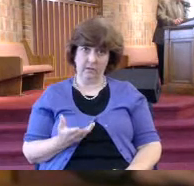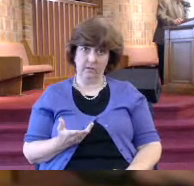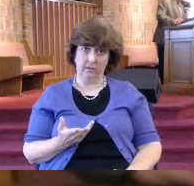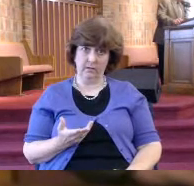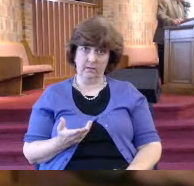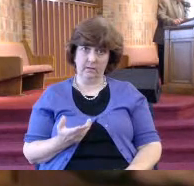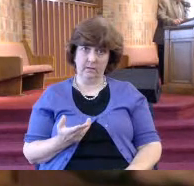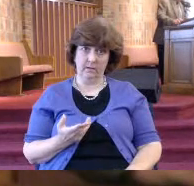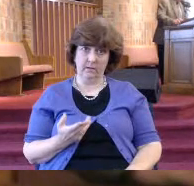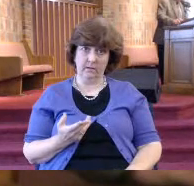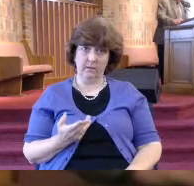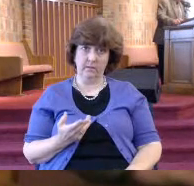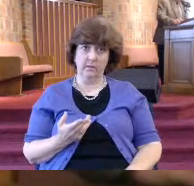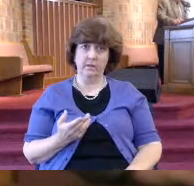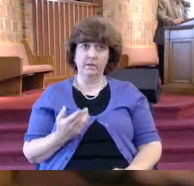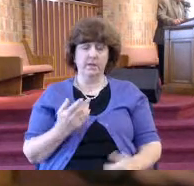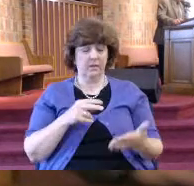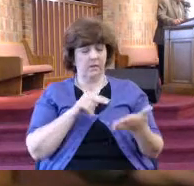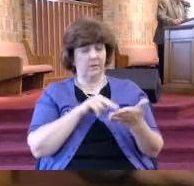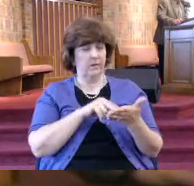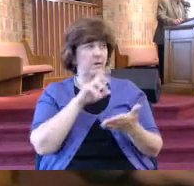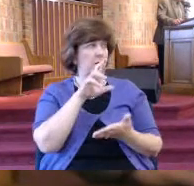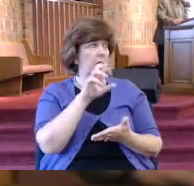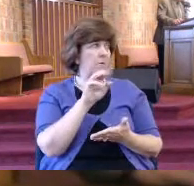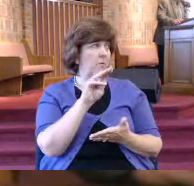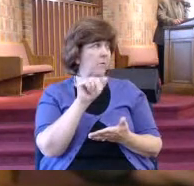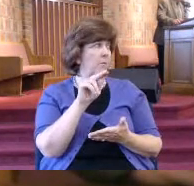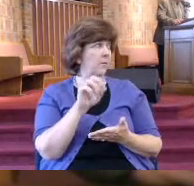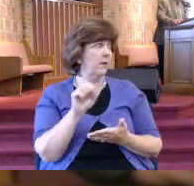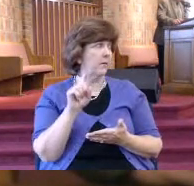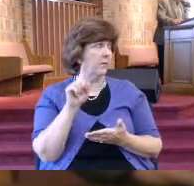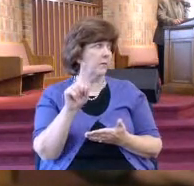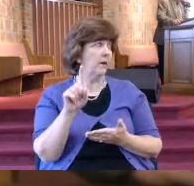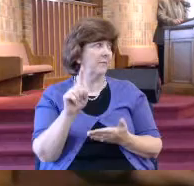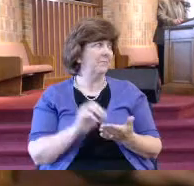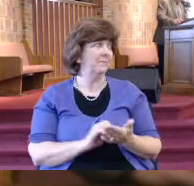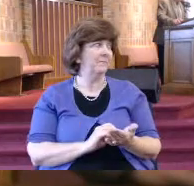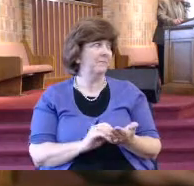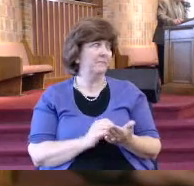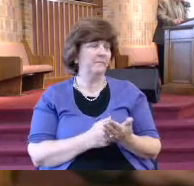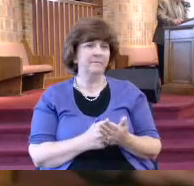I'd like to look at Romans chapter 1 for a moment.